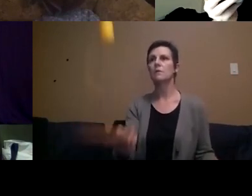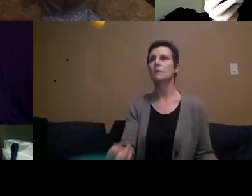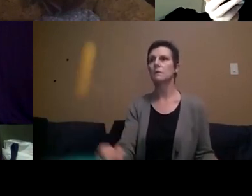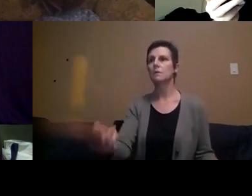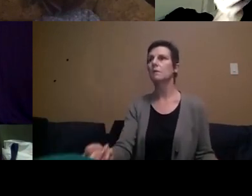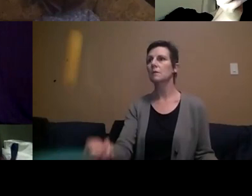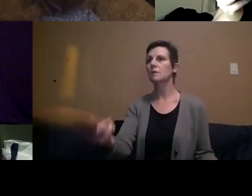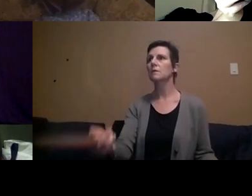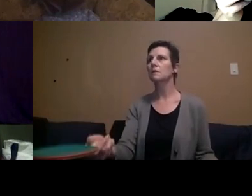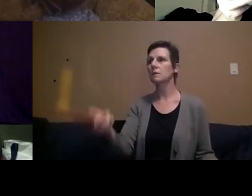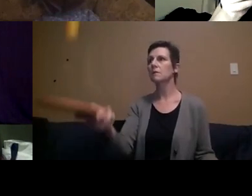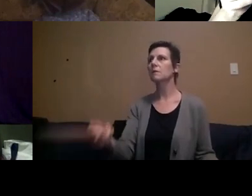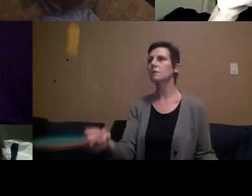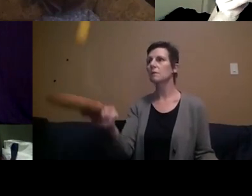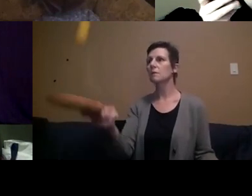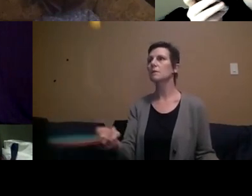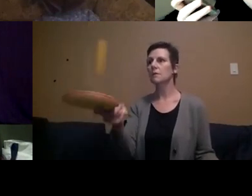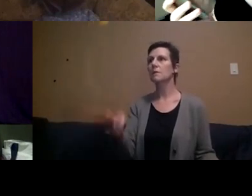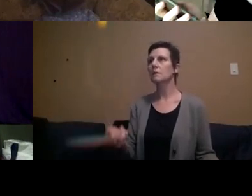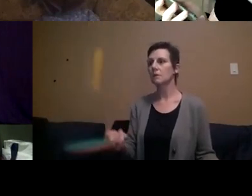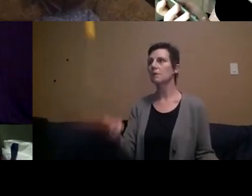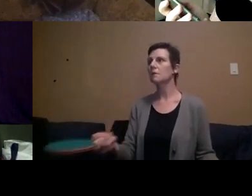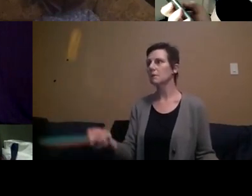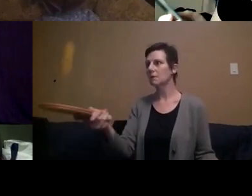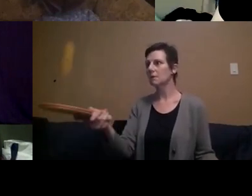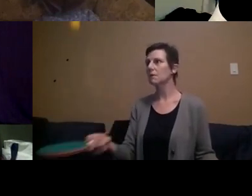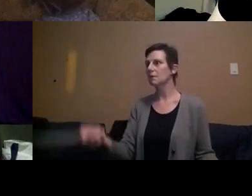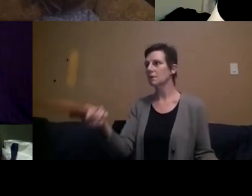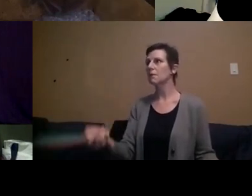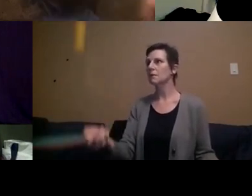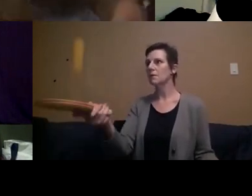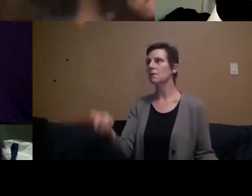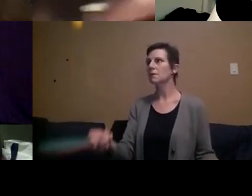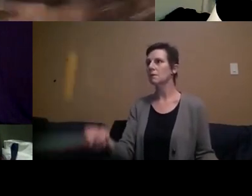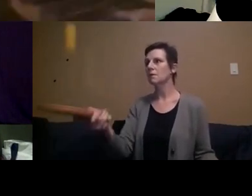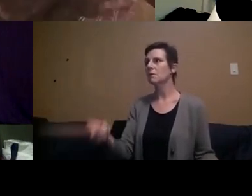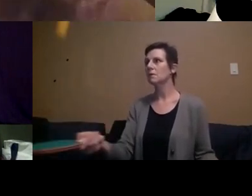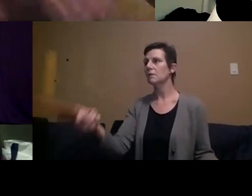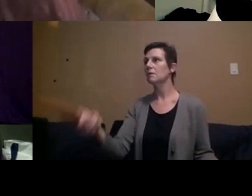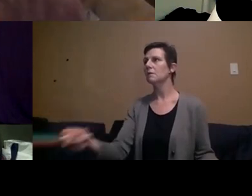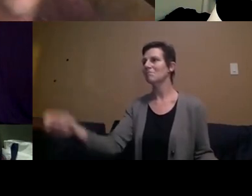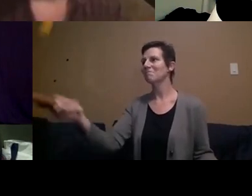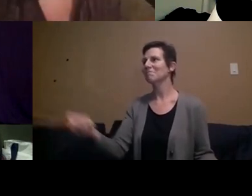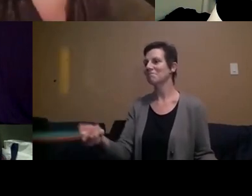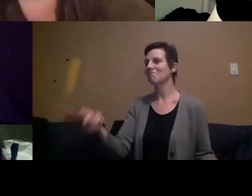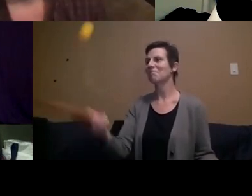I may find out that America is past due on its rent and is about to be evicted.